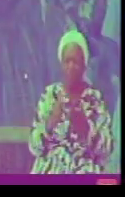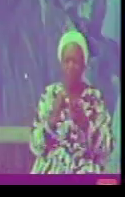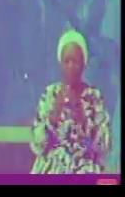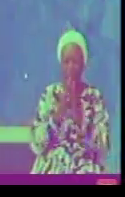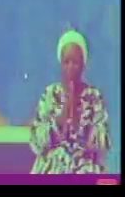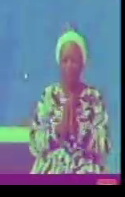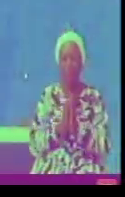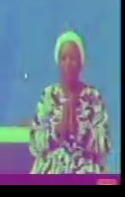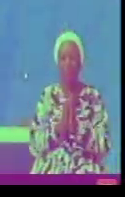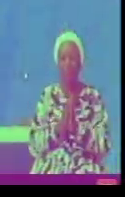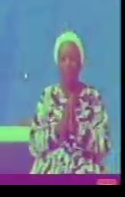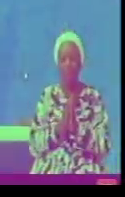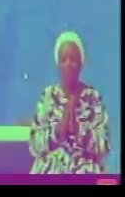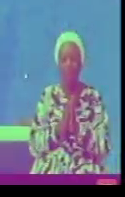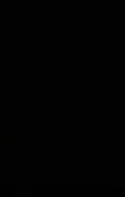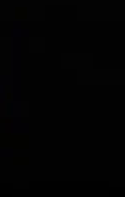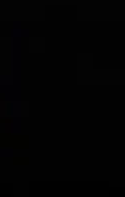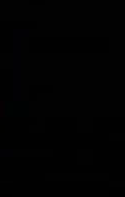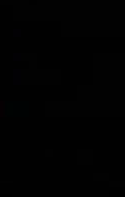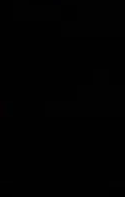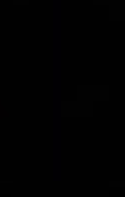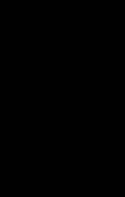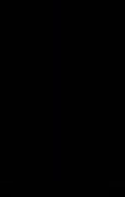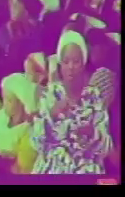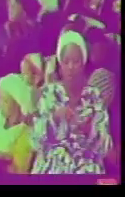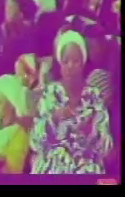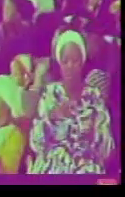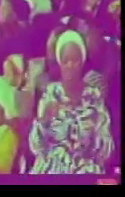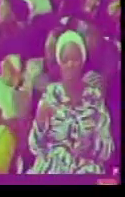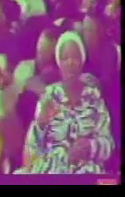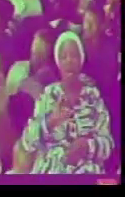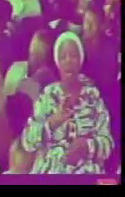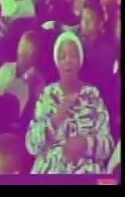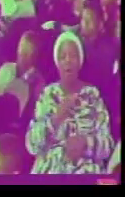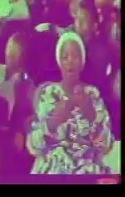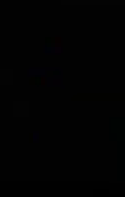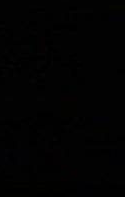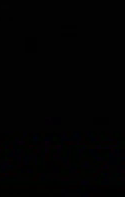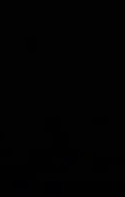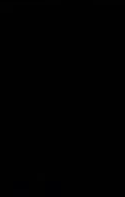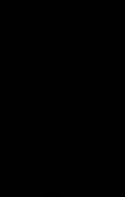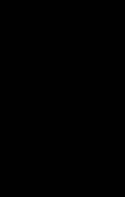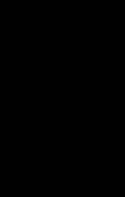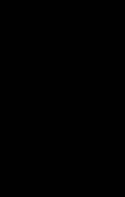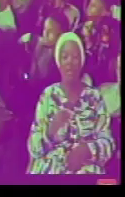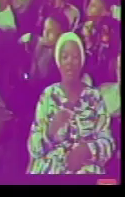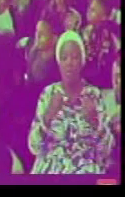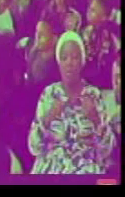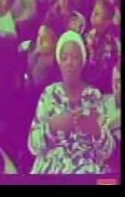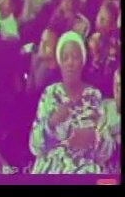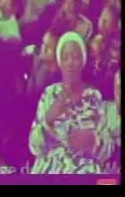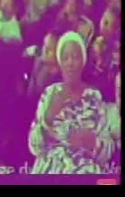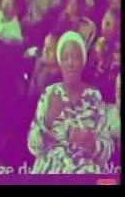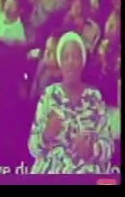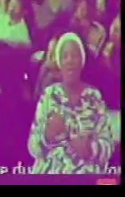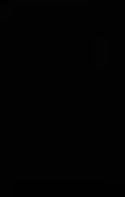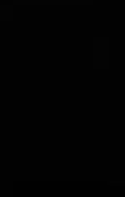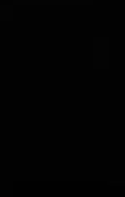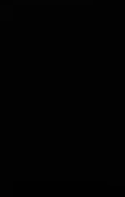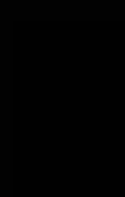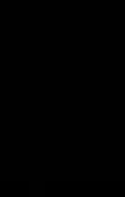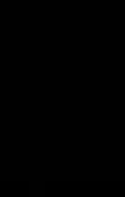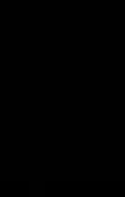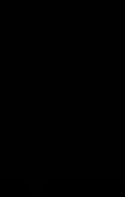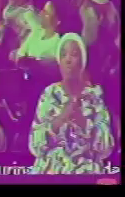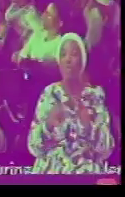Somebody shout another amen. Keep on standing. Our counselors are there.